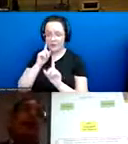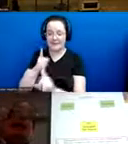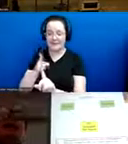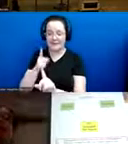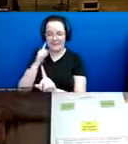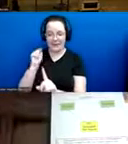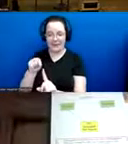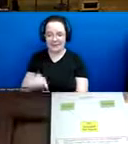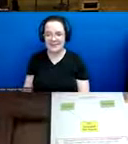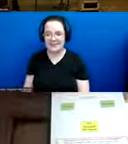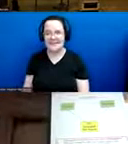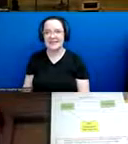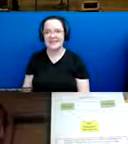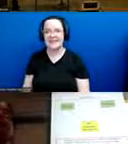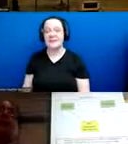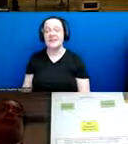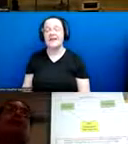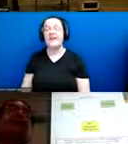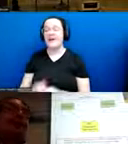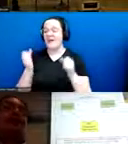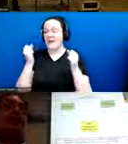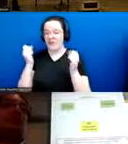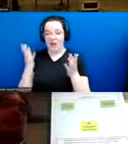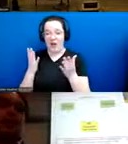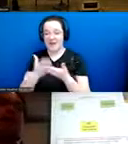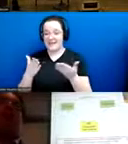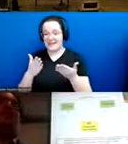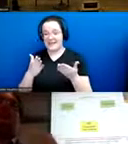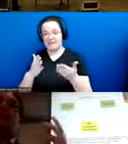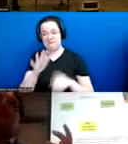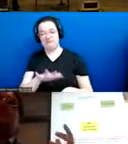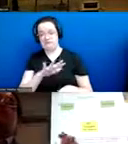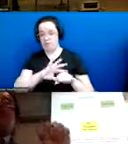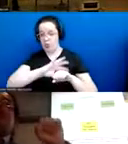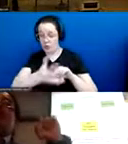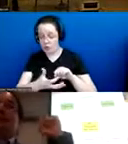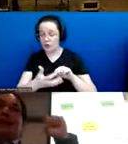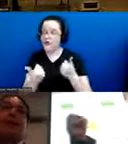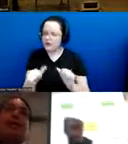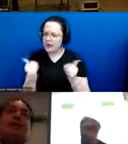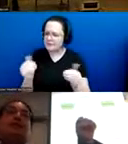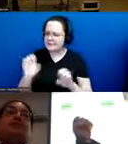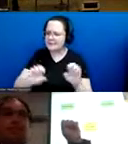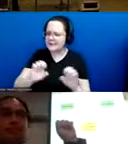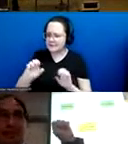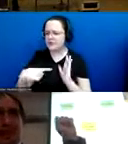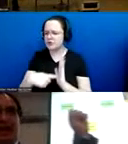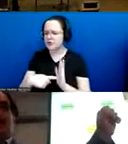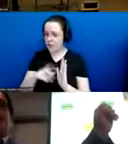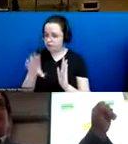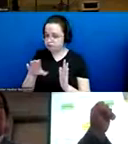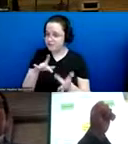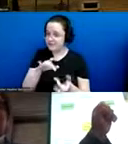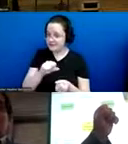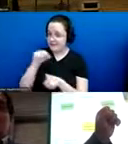right? There's lots of teams across the world that are trying to do experiments and demonstrate that teleportation